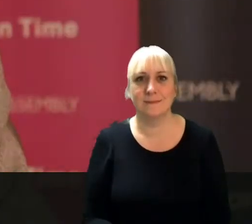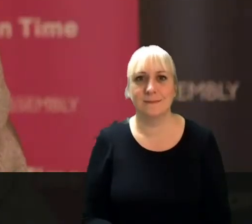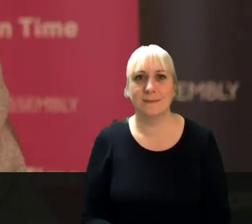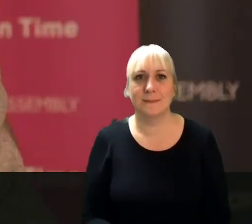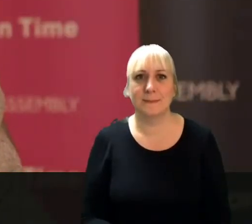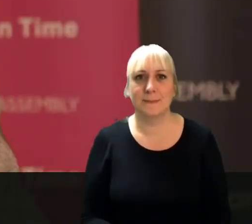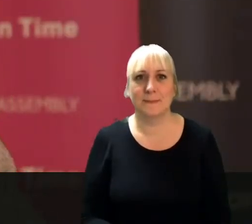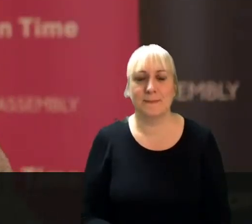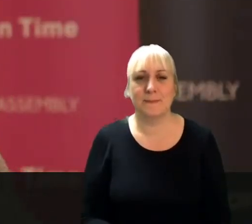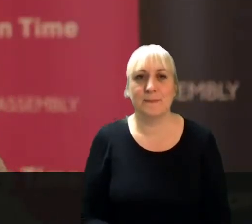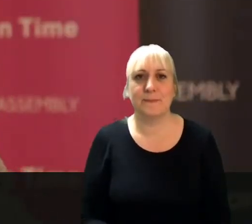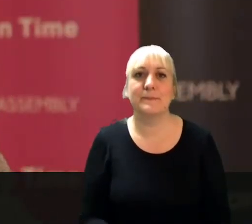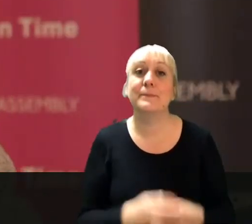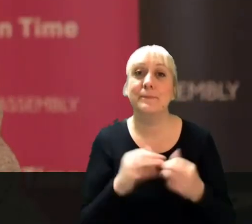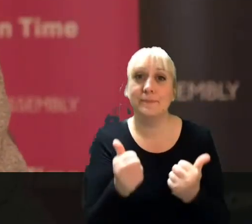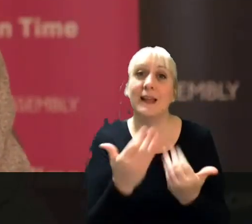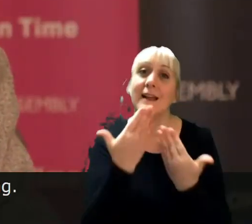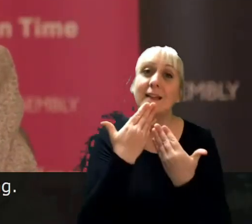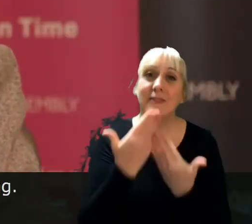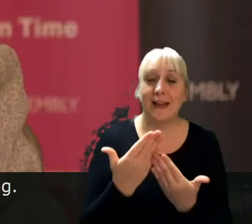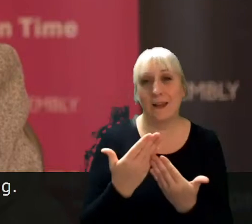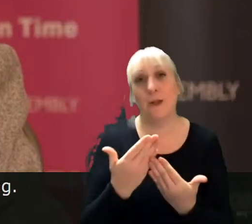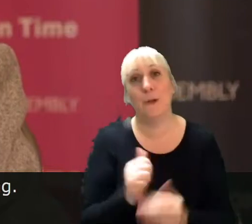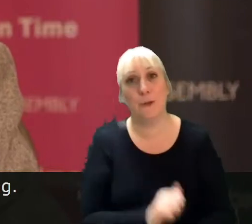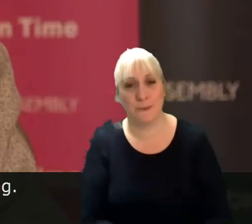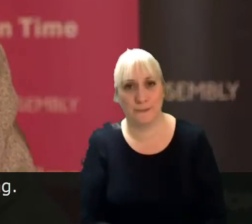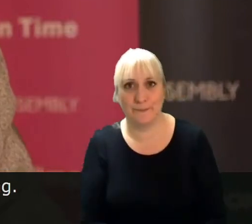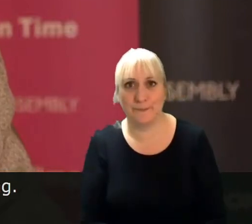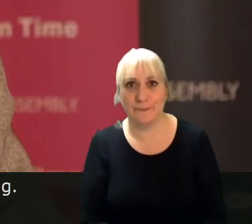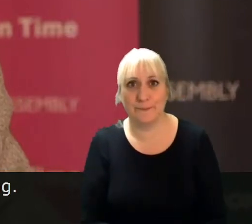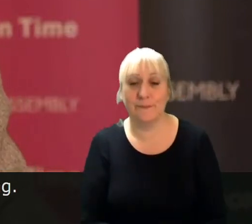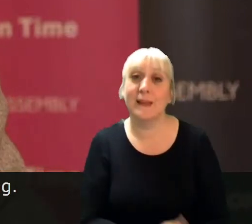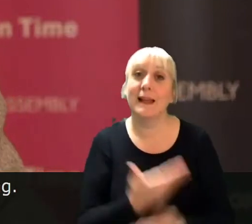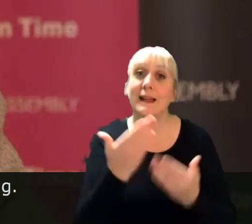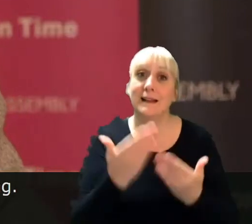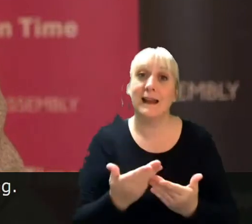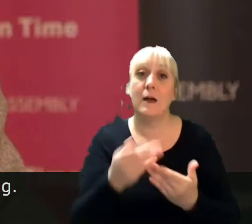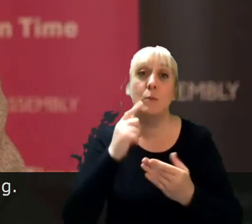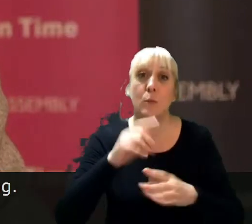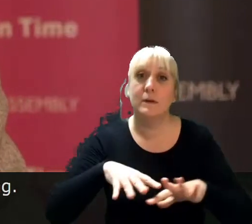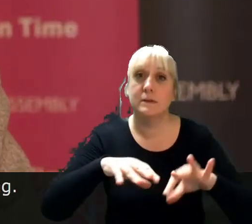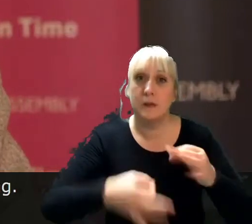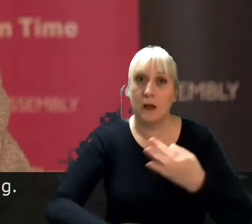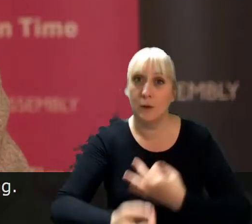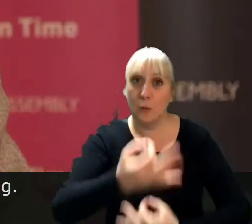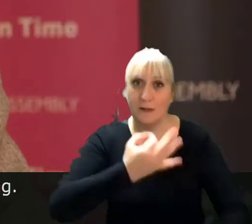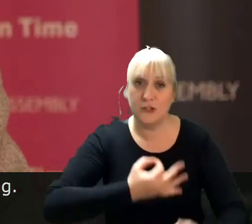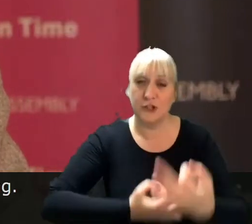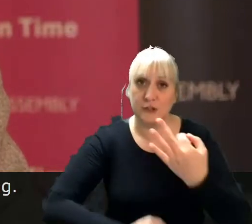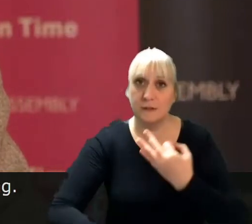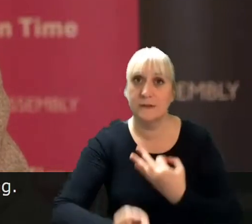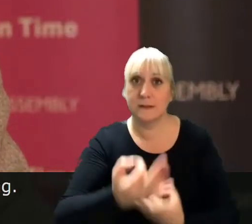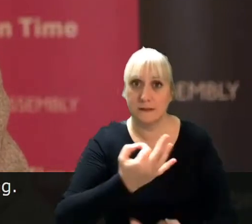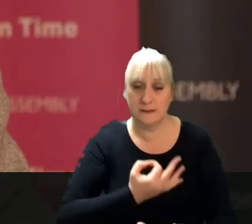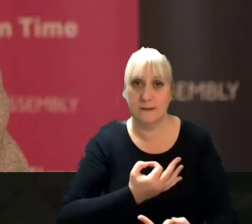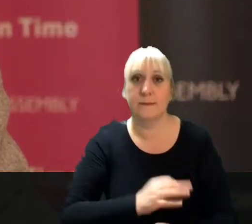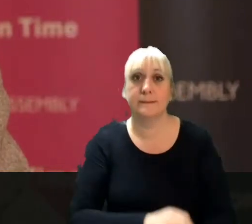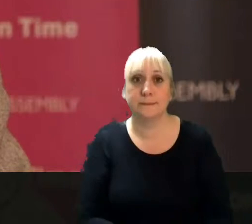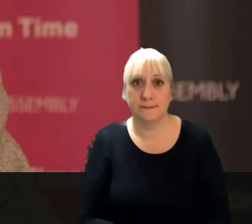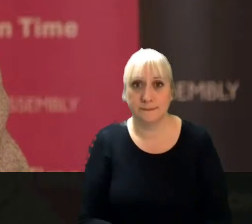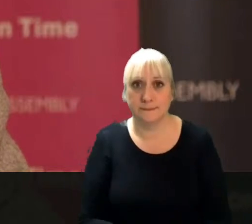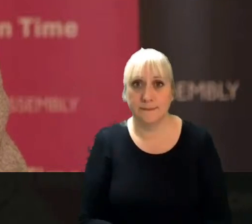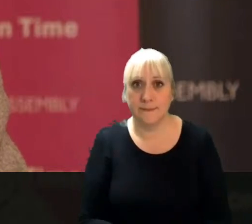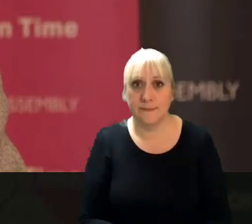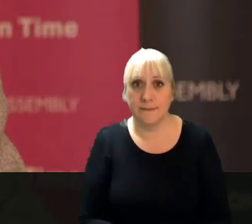Thank you very much, Mr. Mayor. We will now begin taking questions in the following order, and